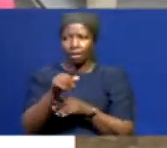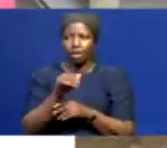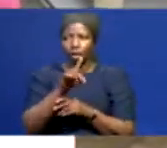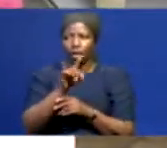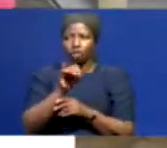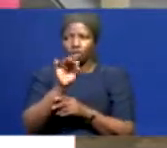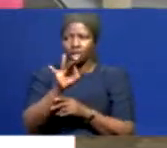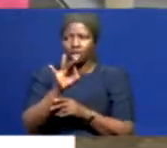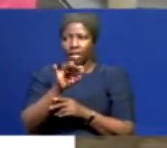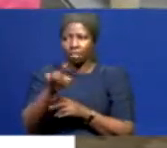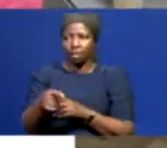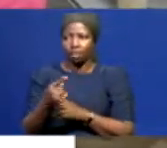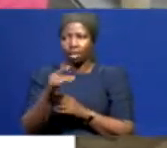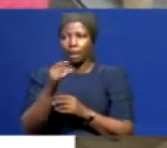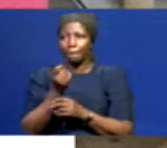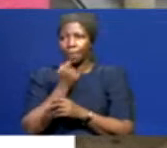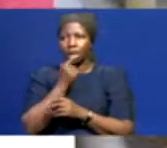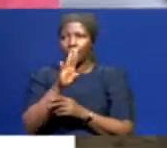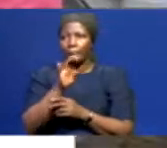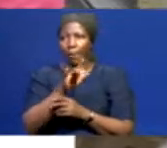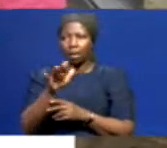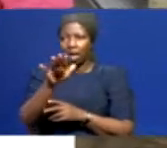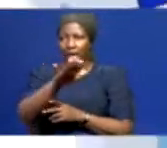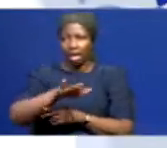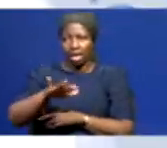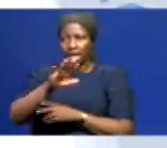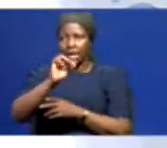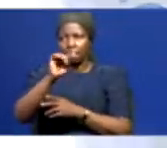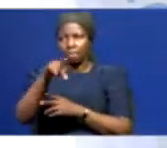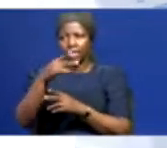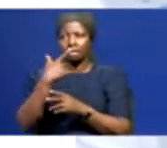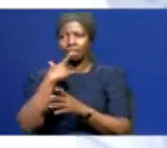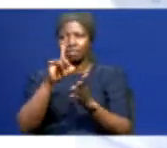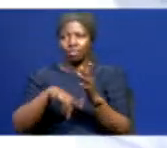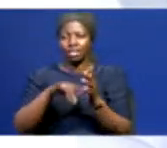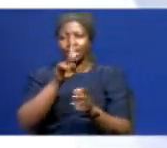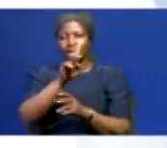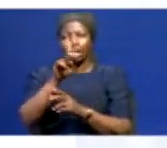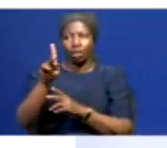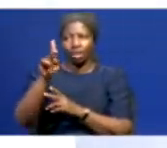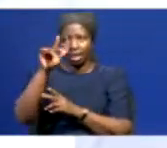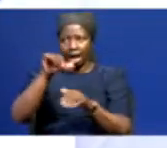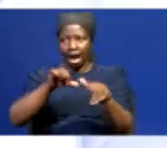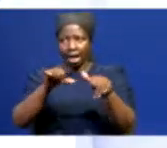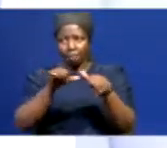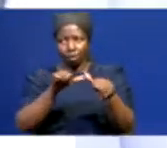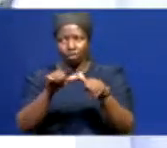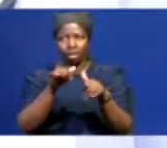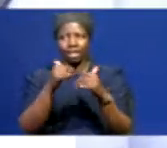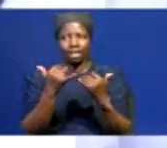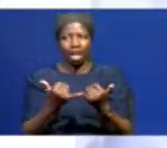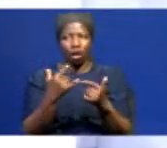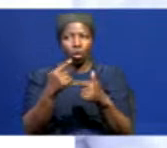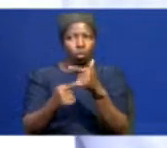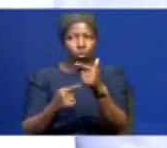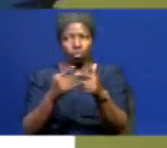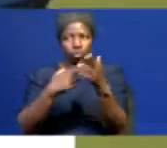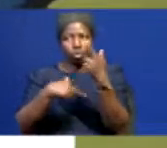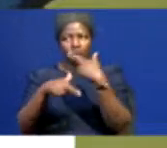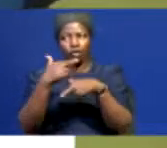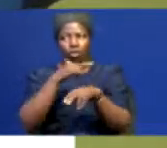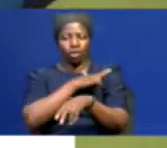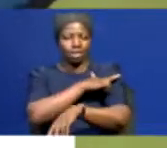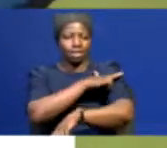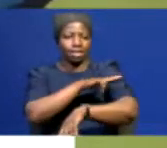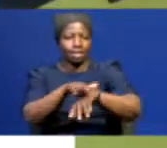to Waithira, Era Member of Parliament Waithaka Machua said the Kenya Kwanza administration is in the pipeline of reviewing National